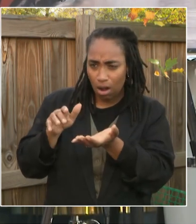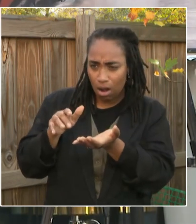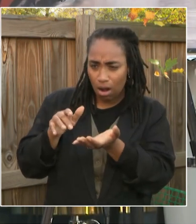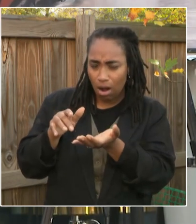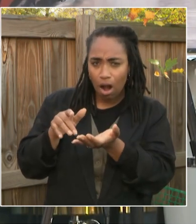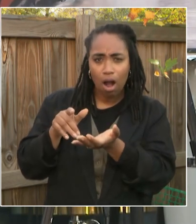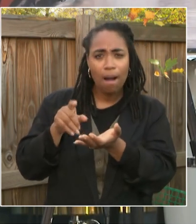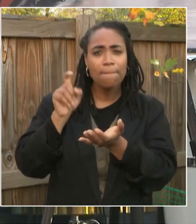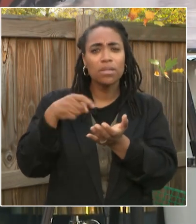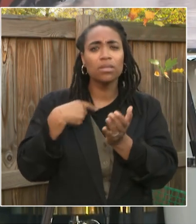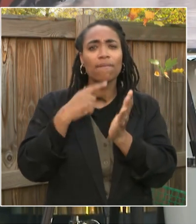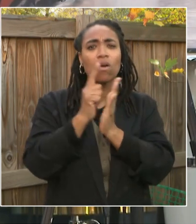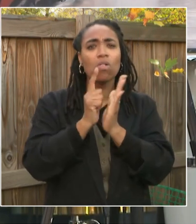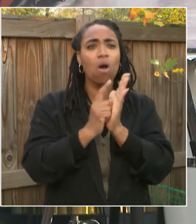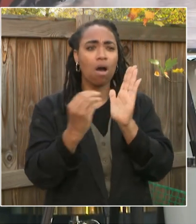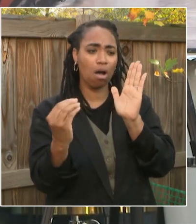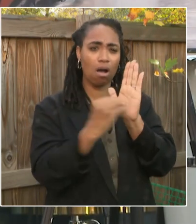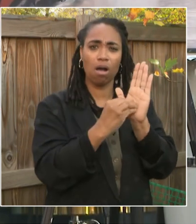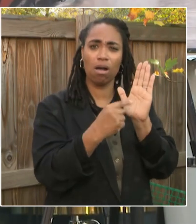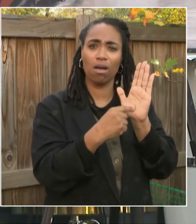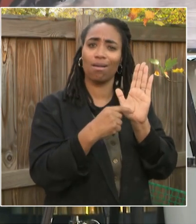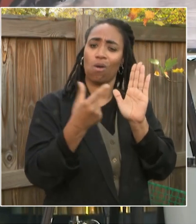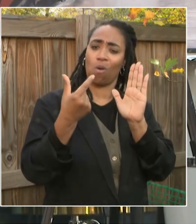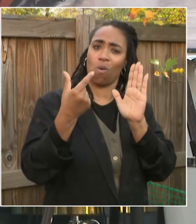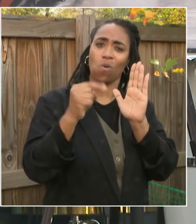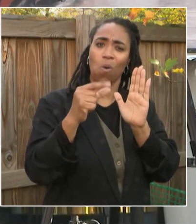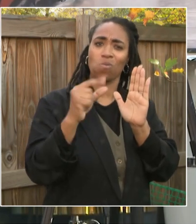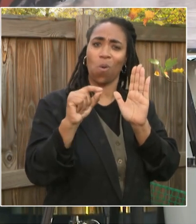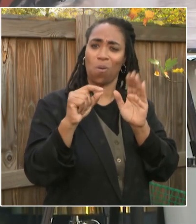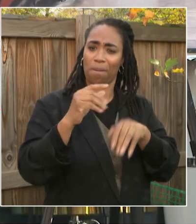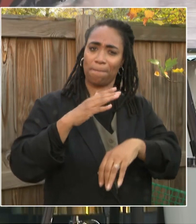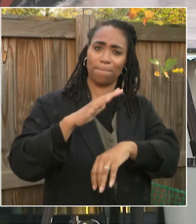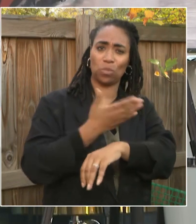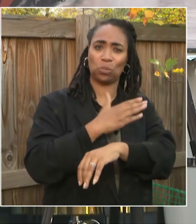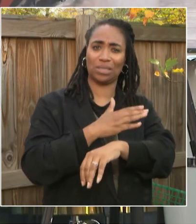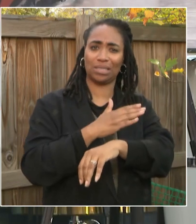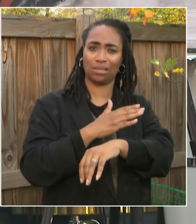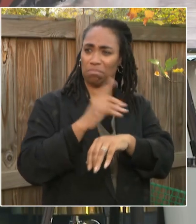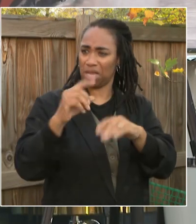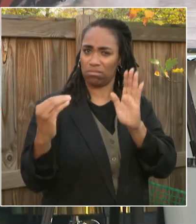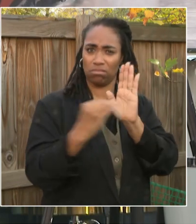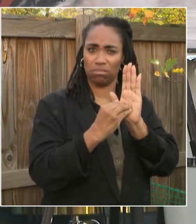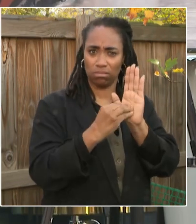Washington, D.C. Anybody know that go-go is the official music of Washington, D.C.?